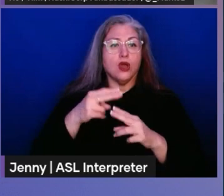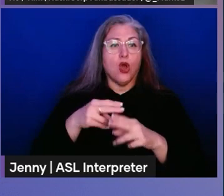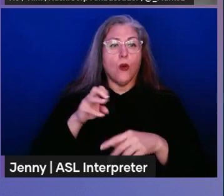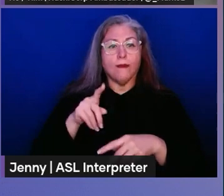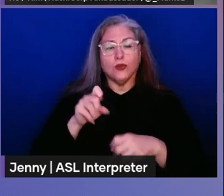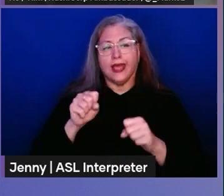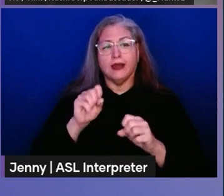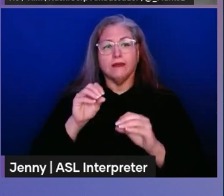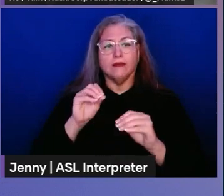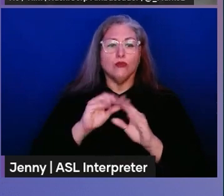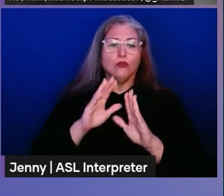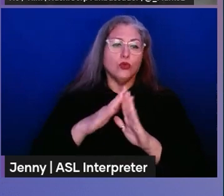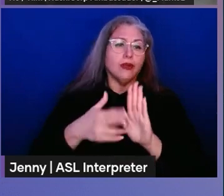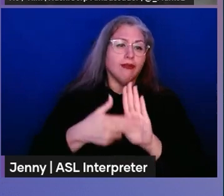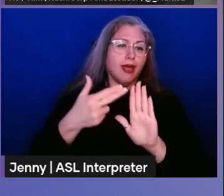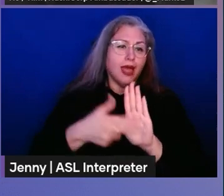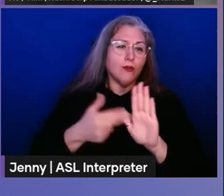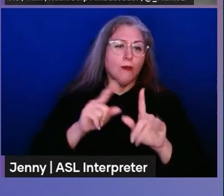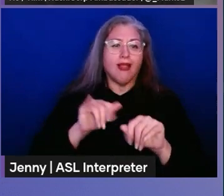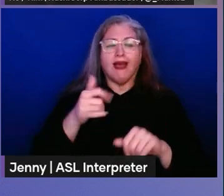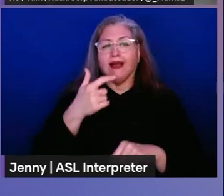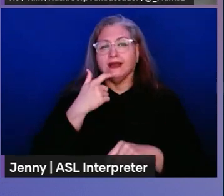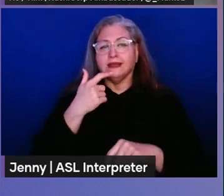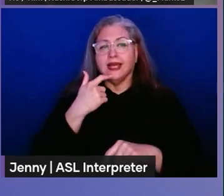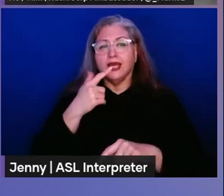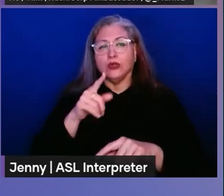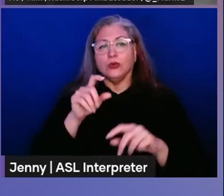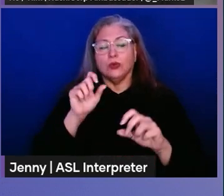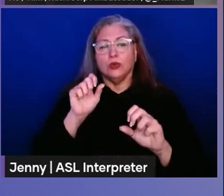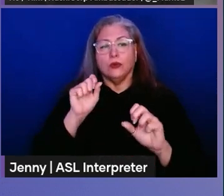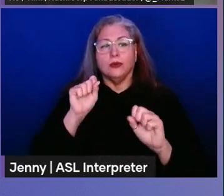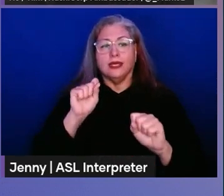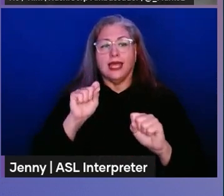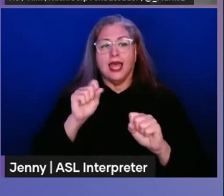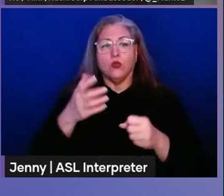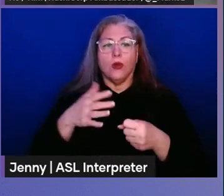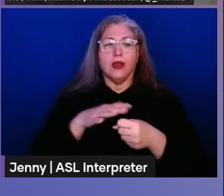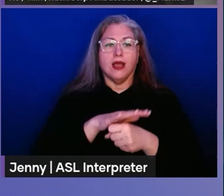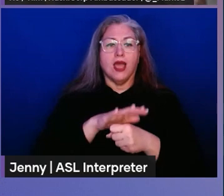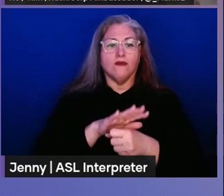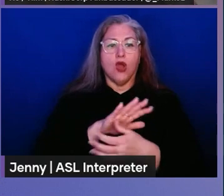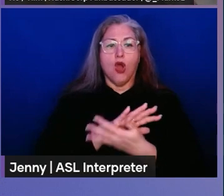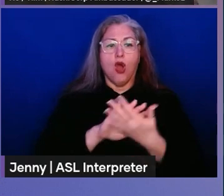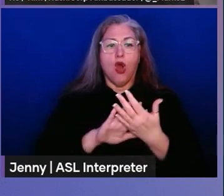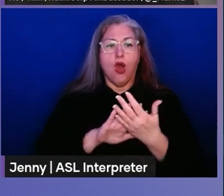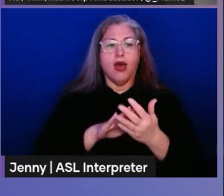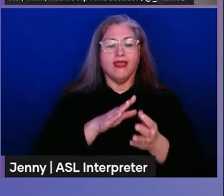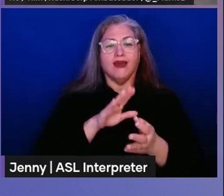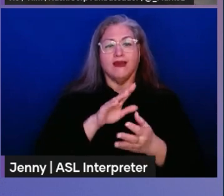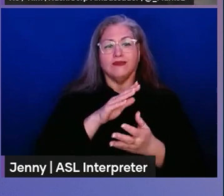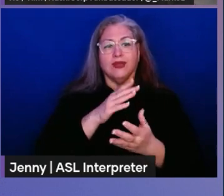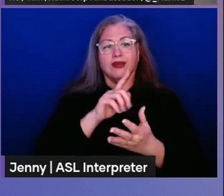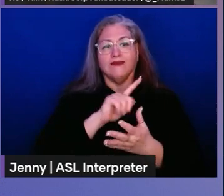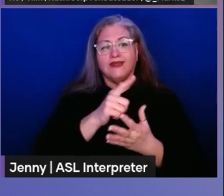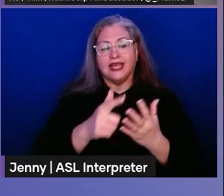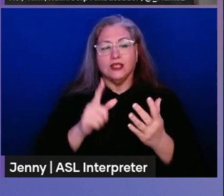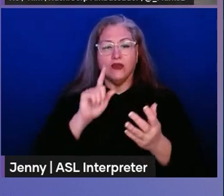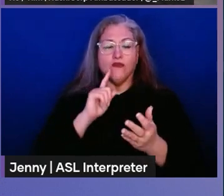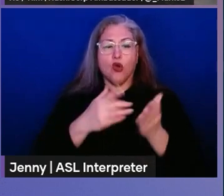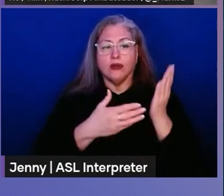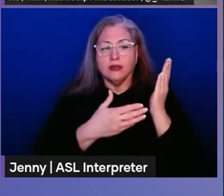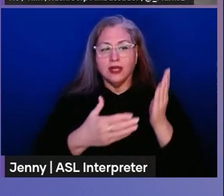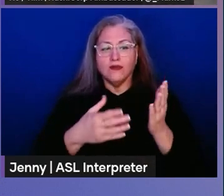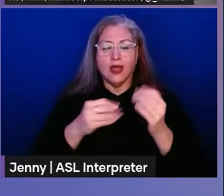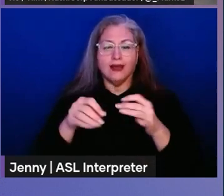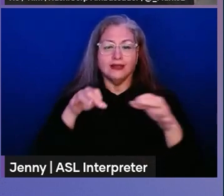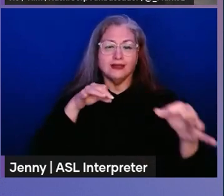it. And then, as I said before, we need to kind of cover all the phases of application delivery and kind of define